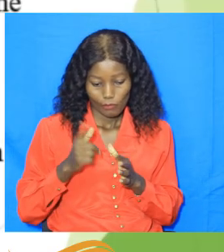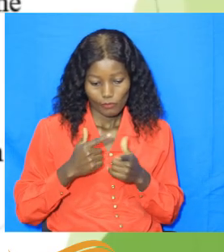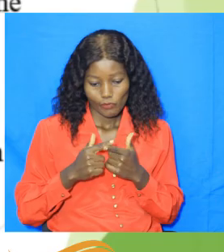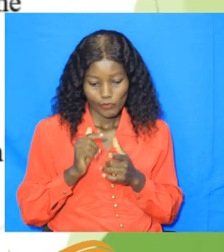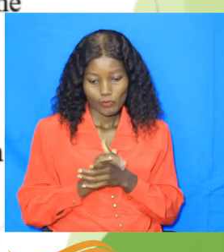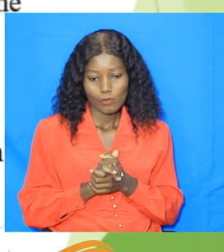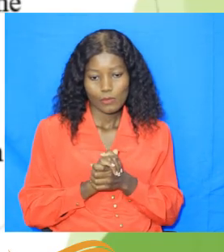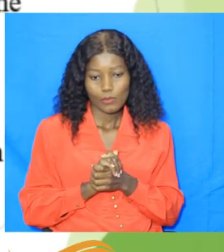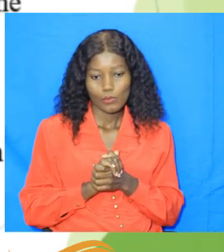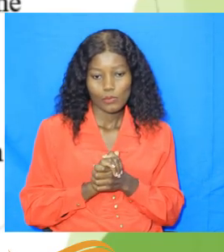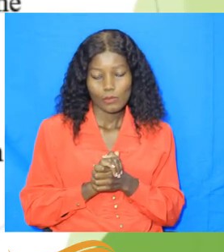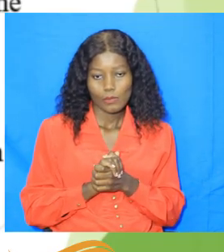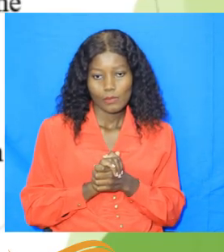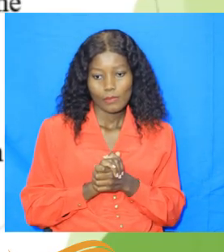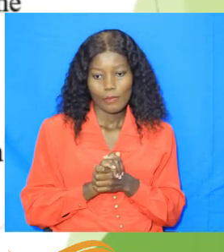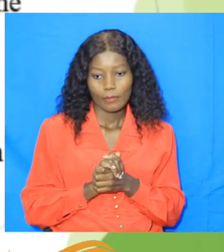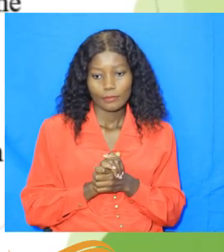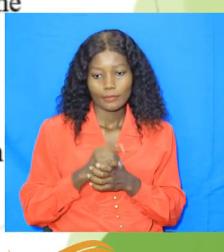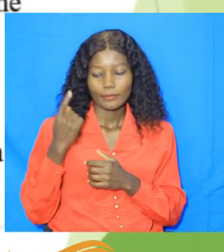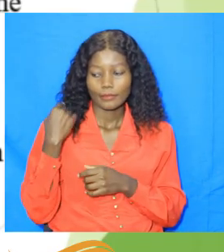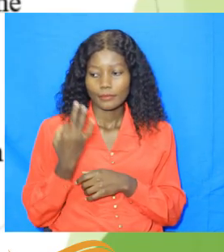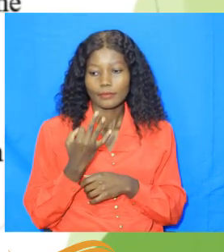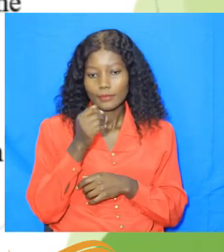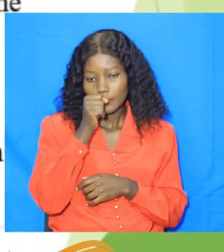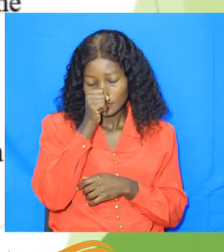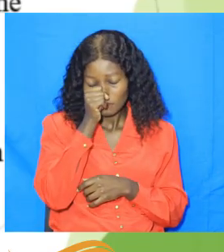Then the third group